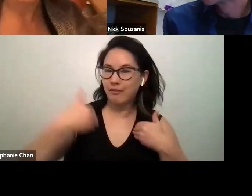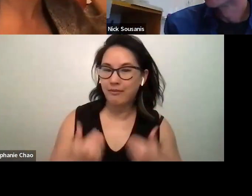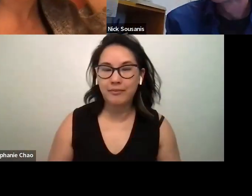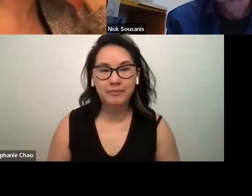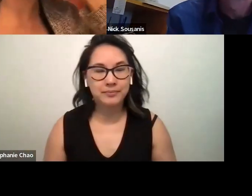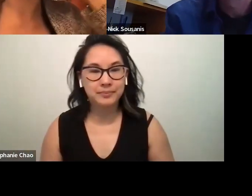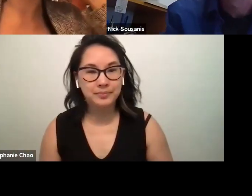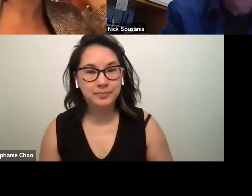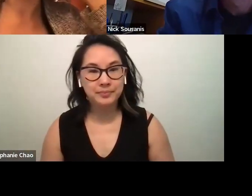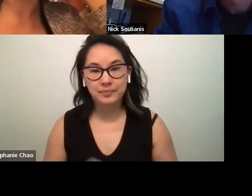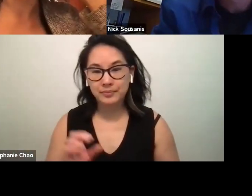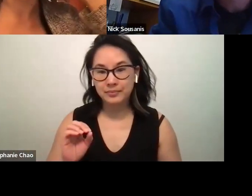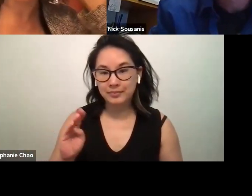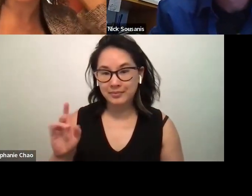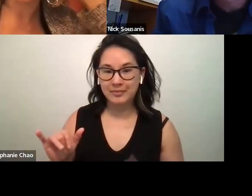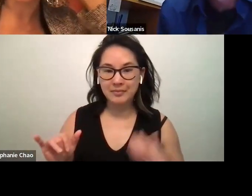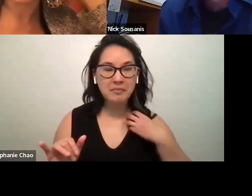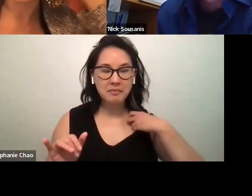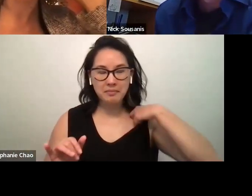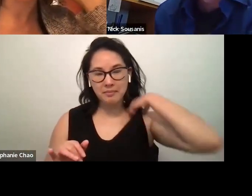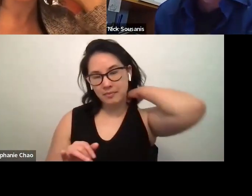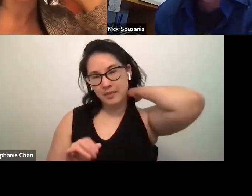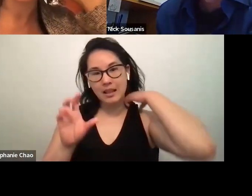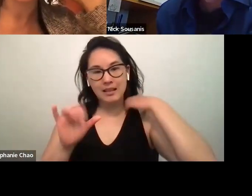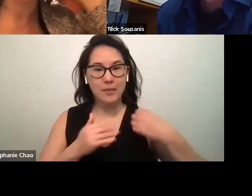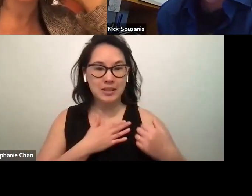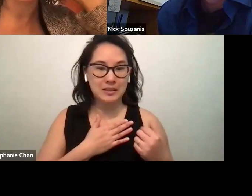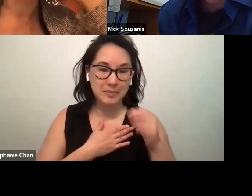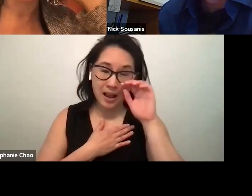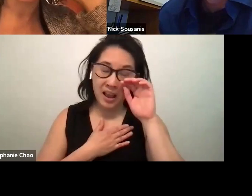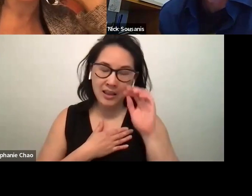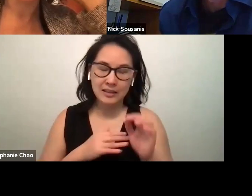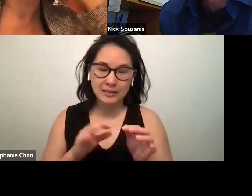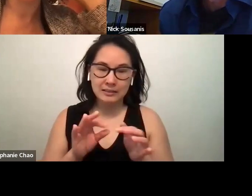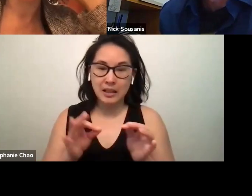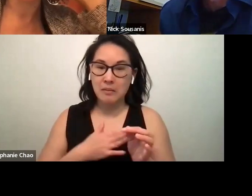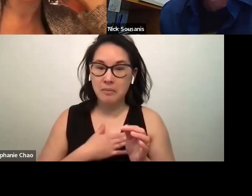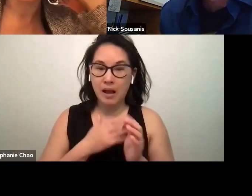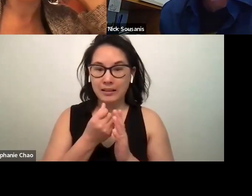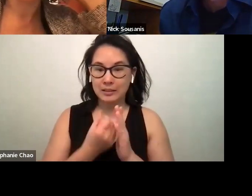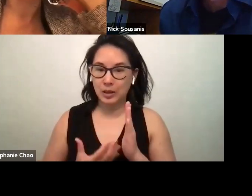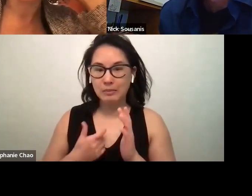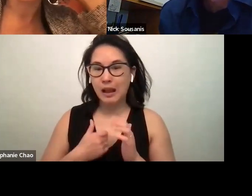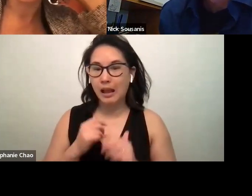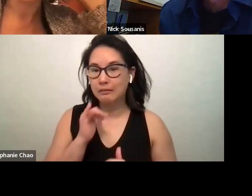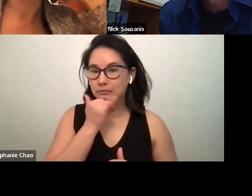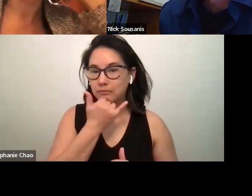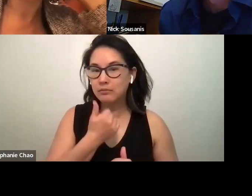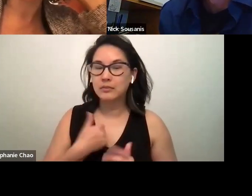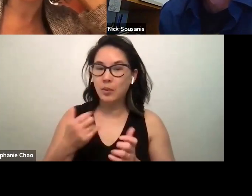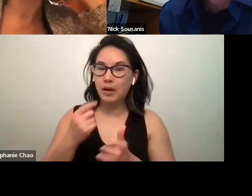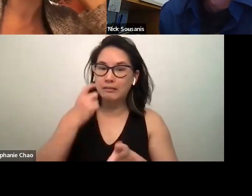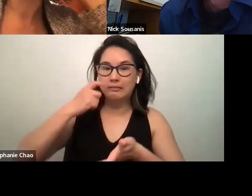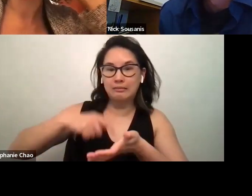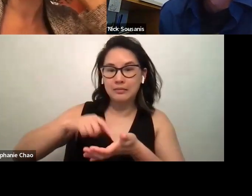Those were our samples. I missed a note in my script where I wanted to give specific credit to the creators of the